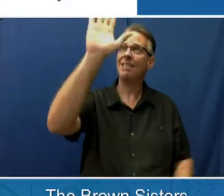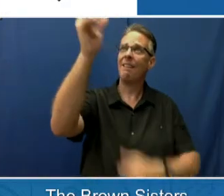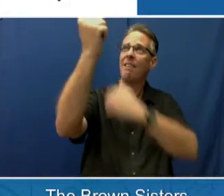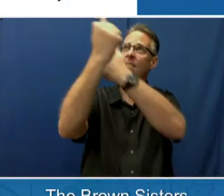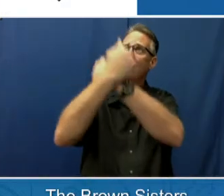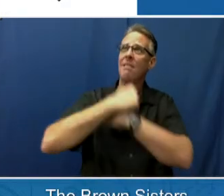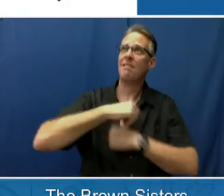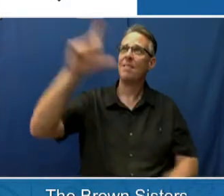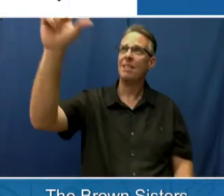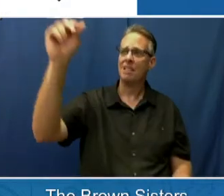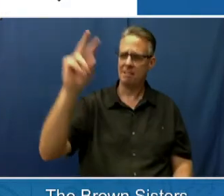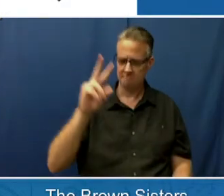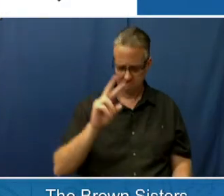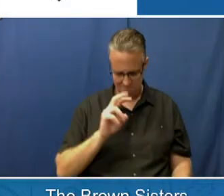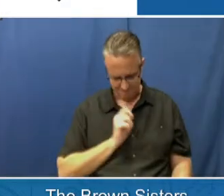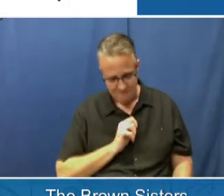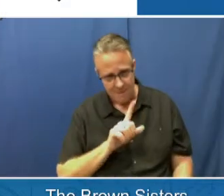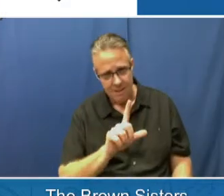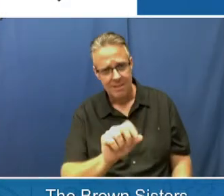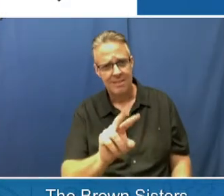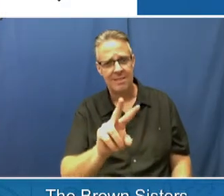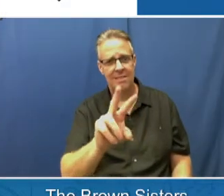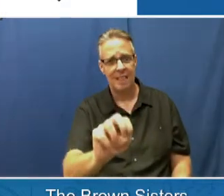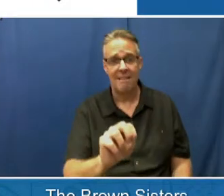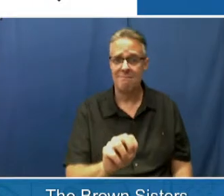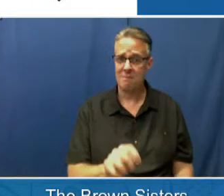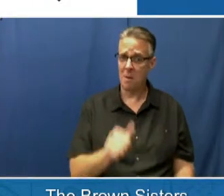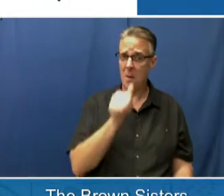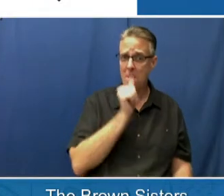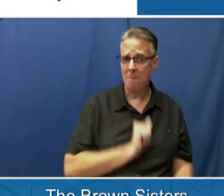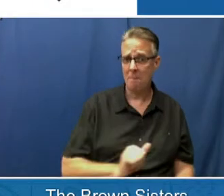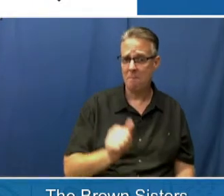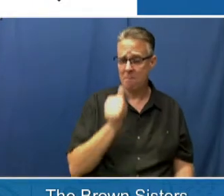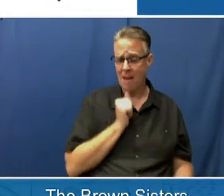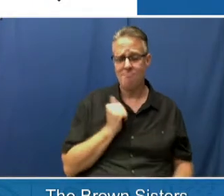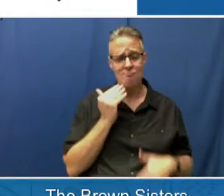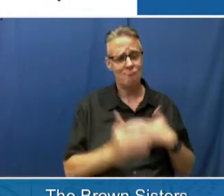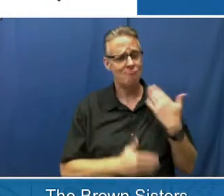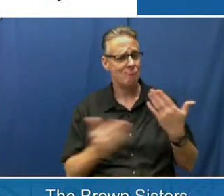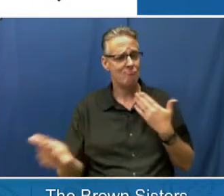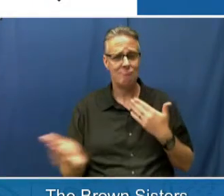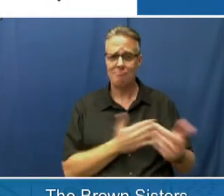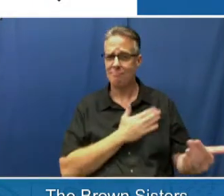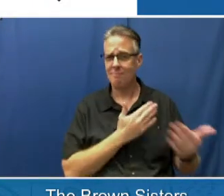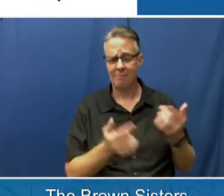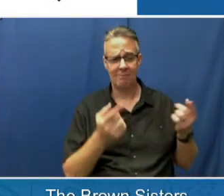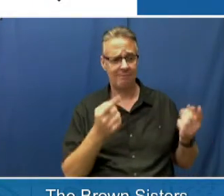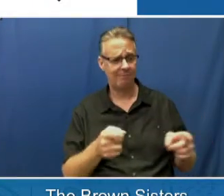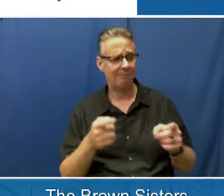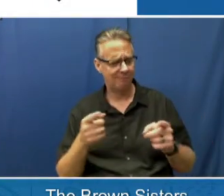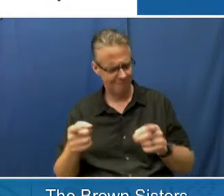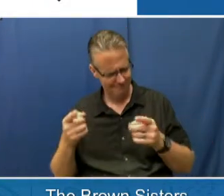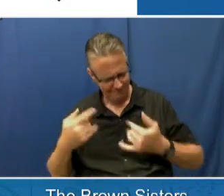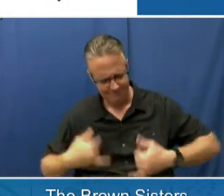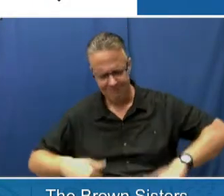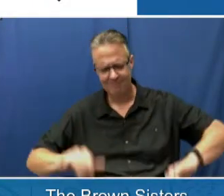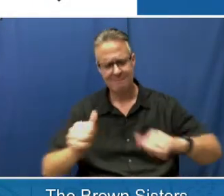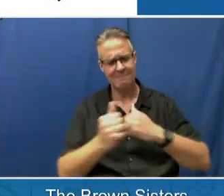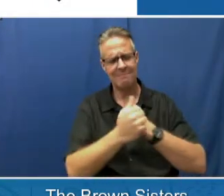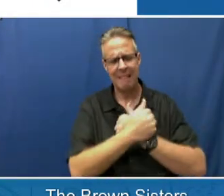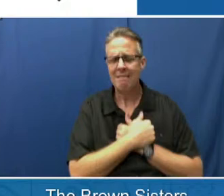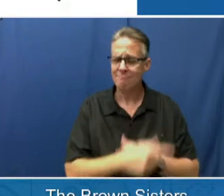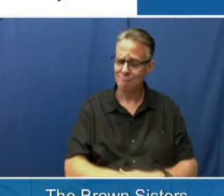follow me. Love is patient, unconditional, so meek and very